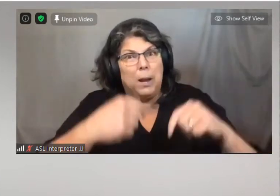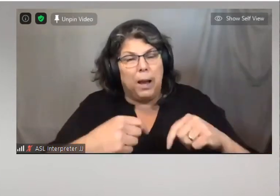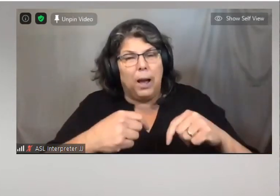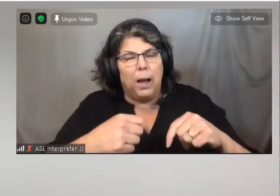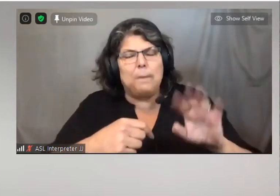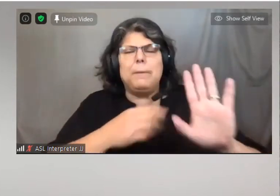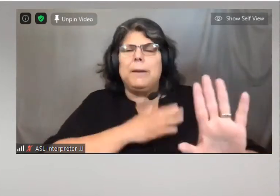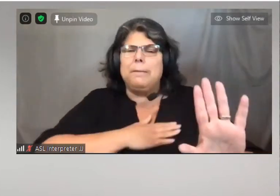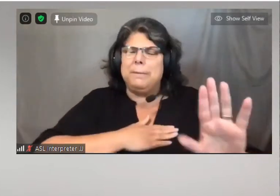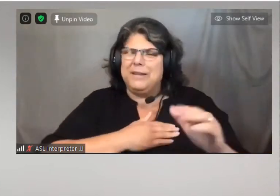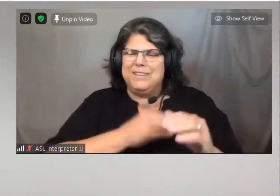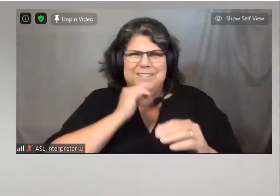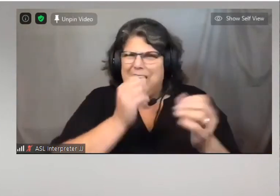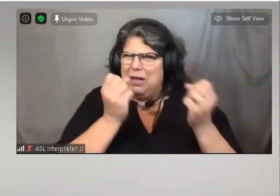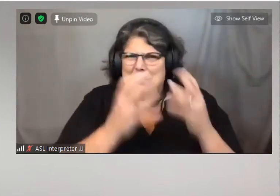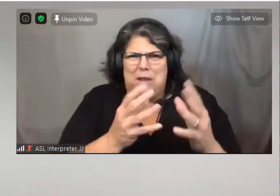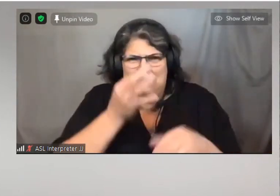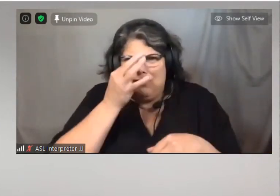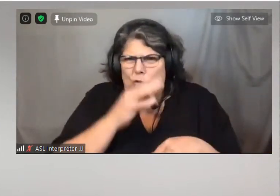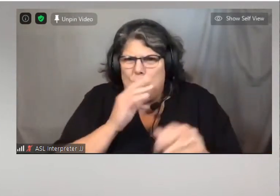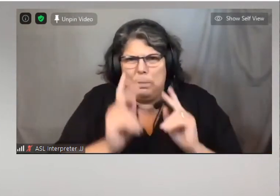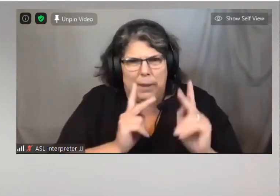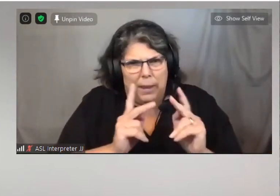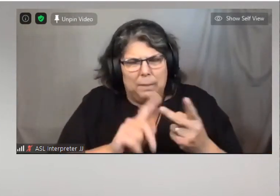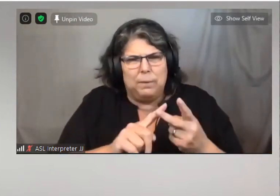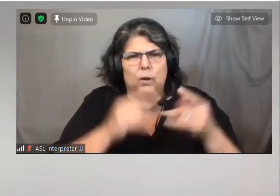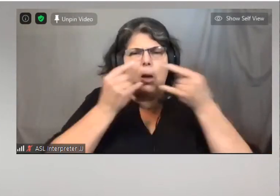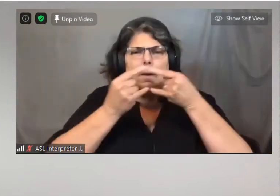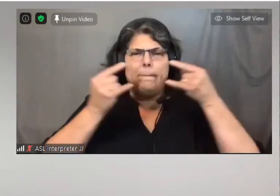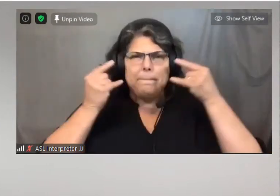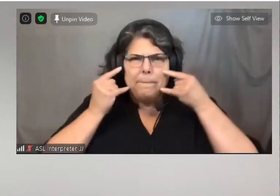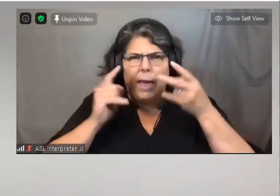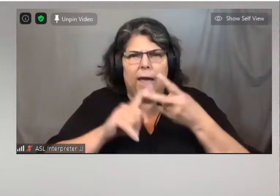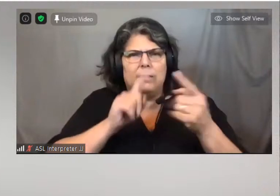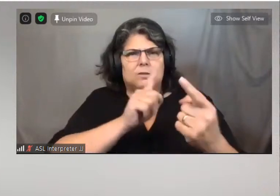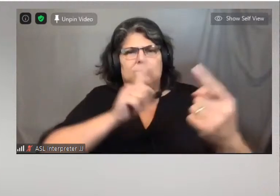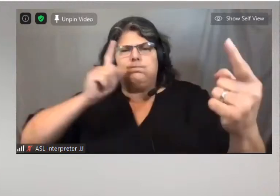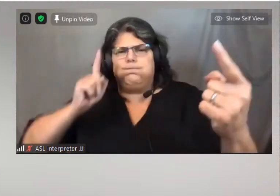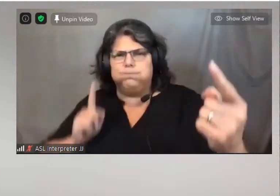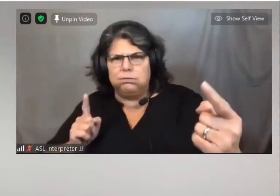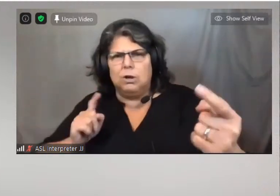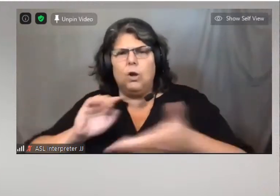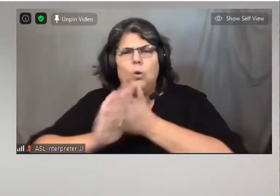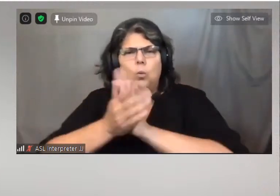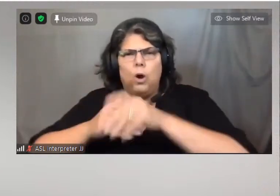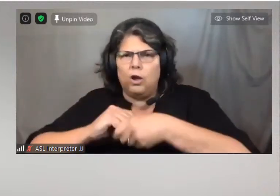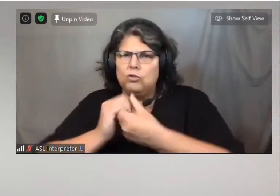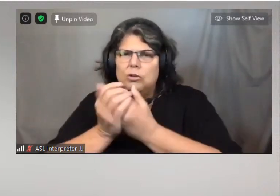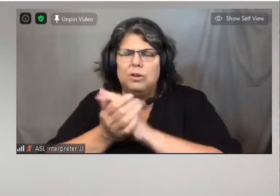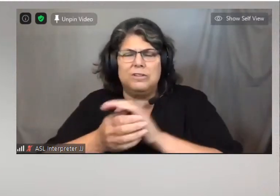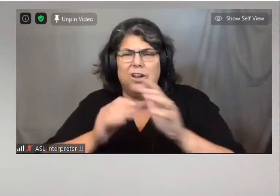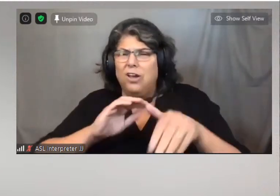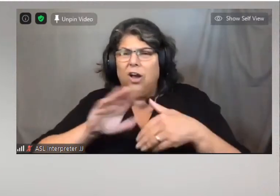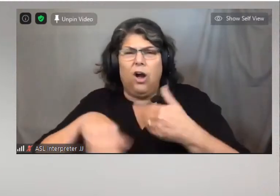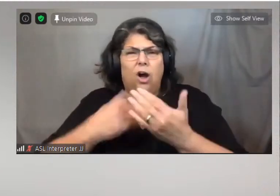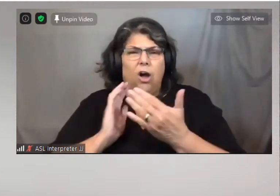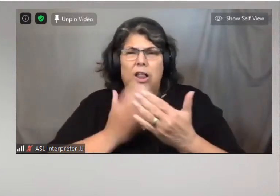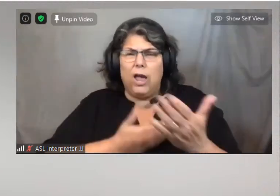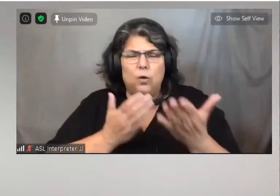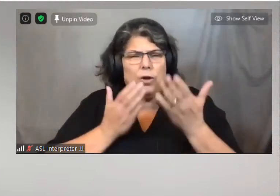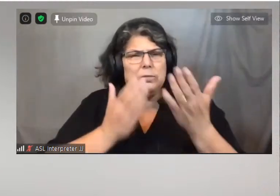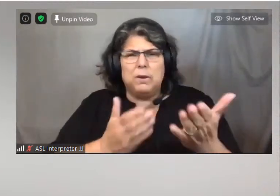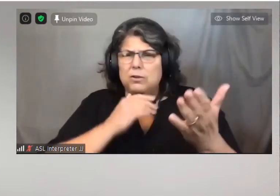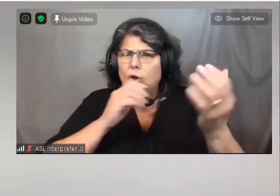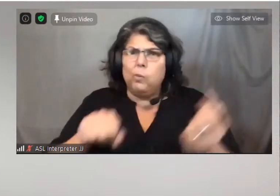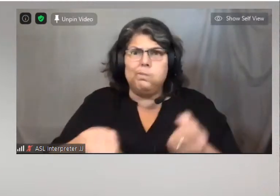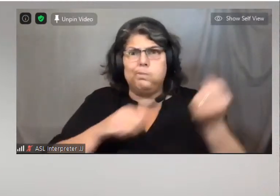your masks, keep your distance, wash your hands. Don't throw all the recommendations out the window, but they are